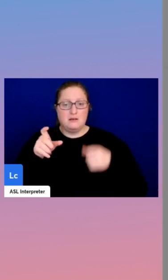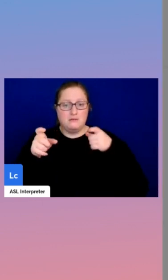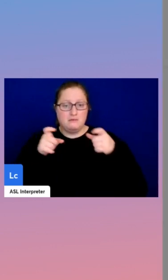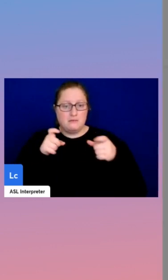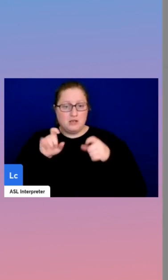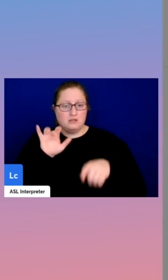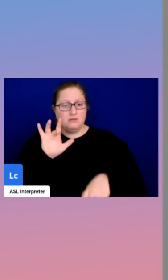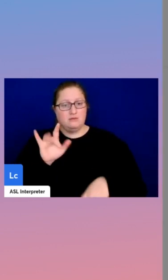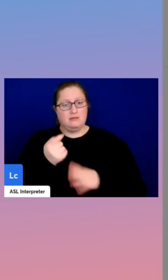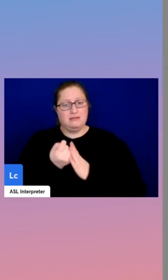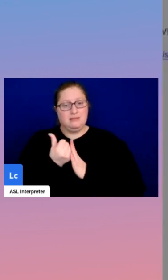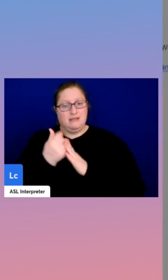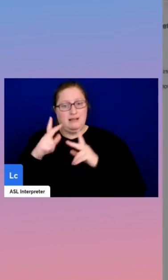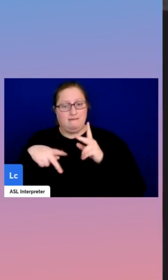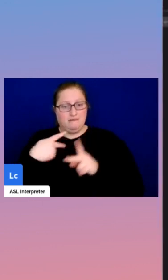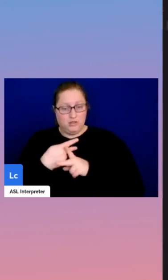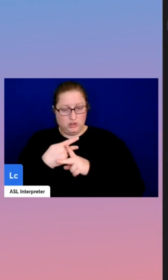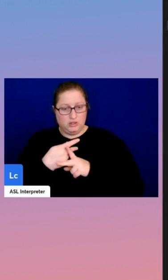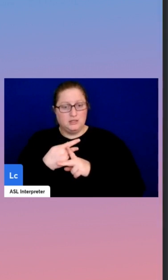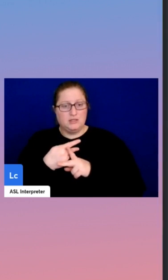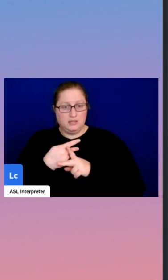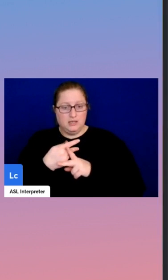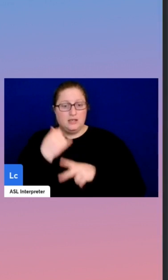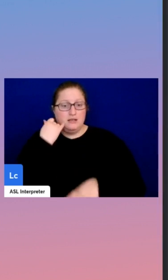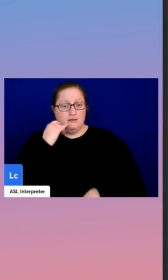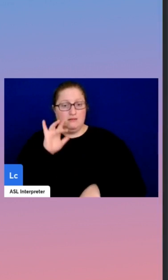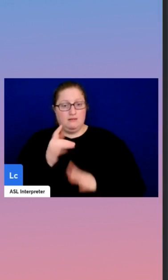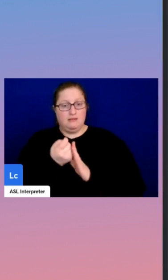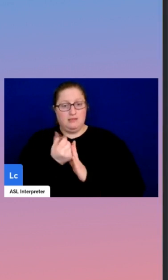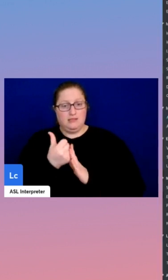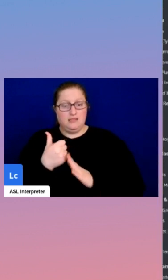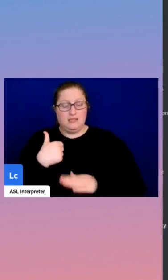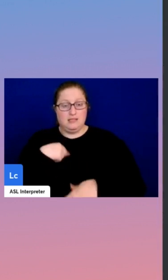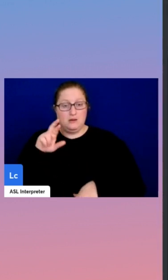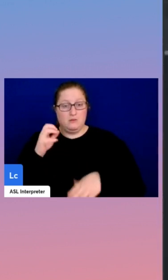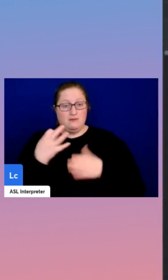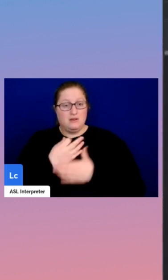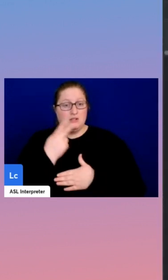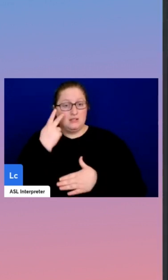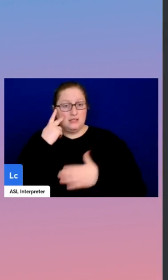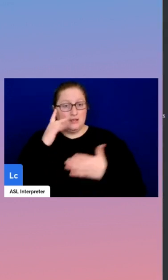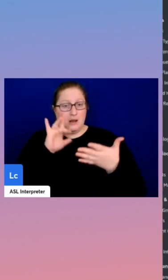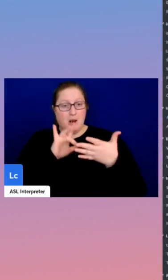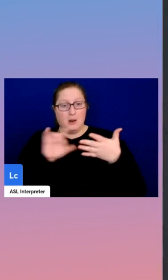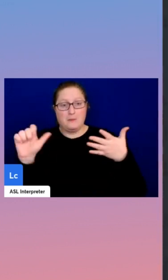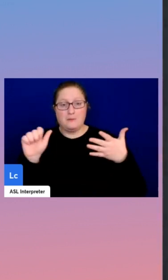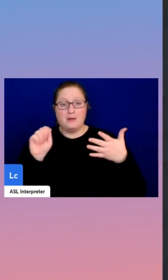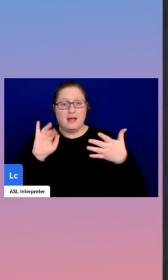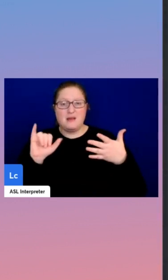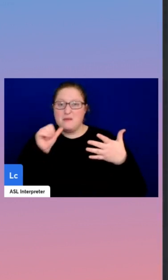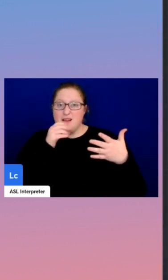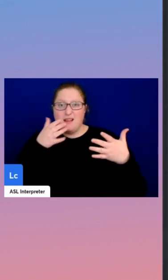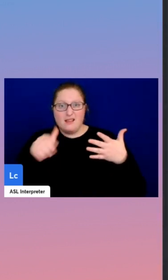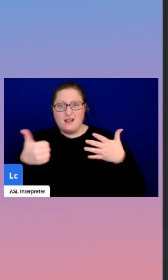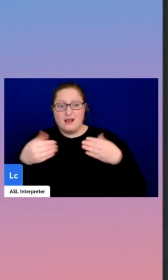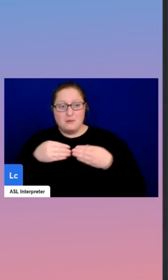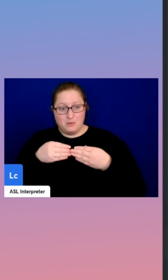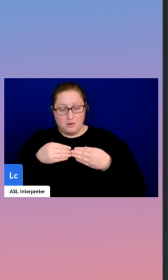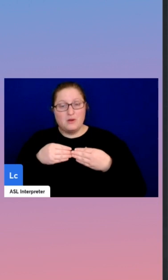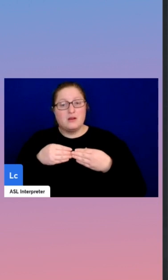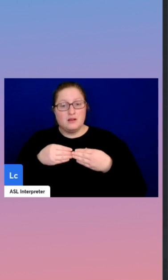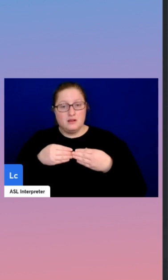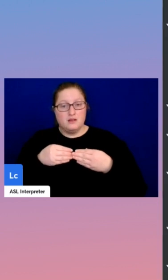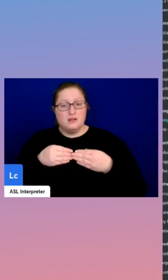Delete Version. And here, if you click Delete, if I simply refresh, as you can see, the AMI is not there anymore. And if I go